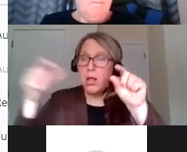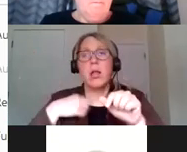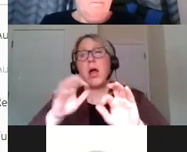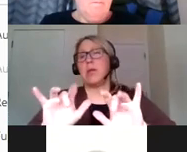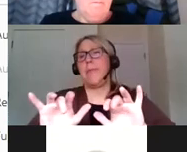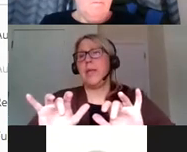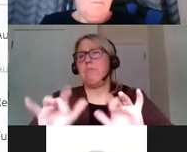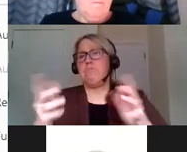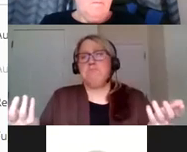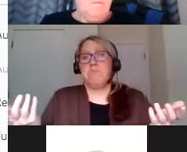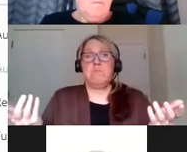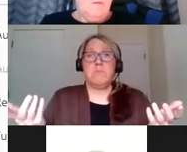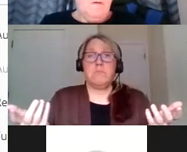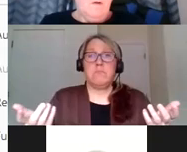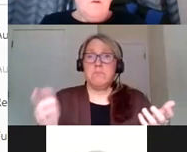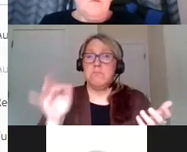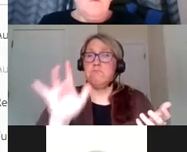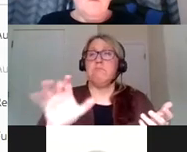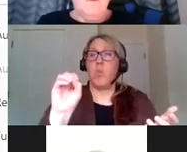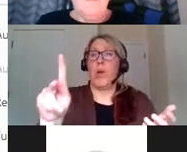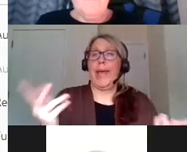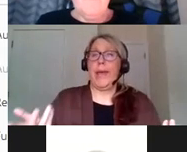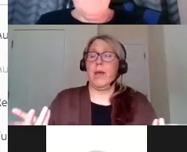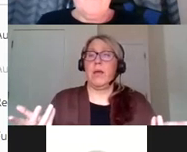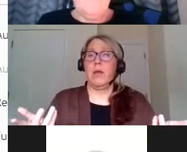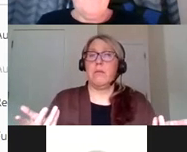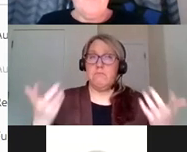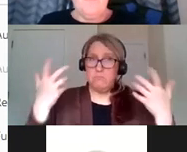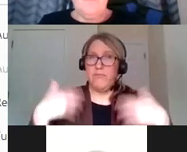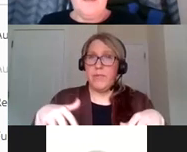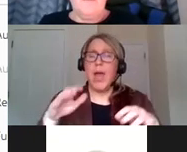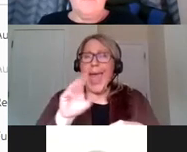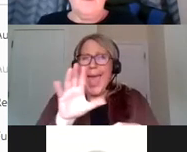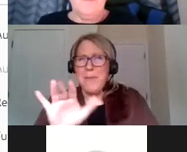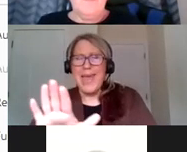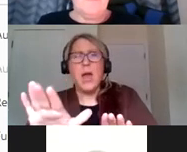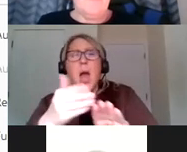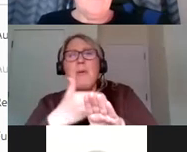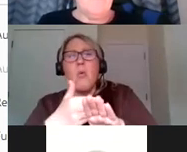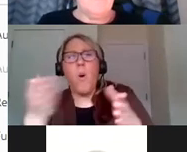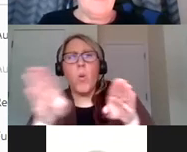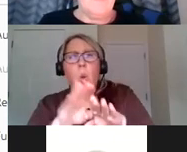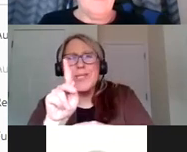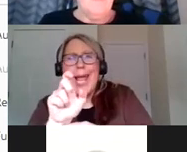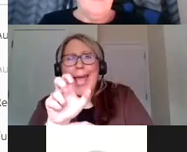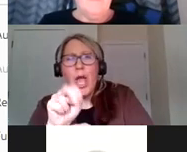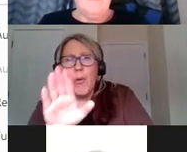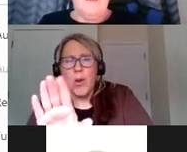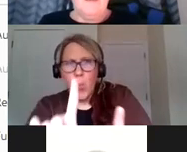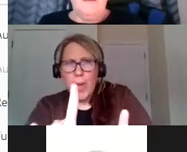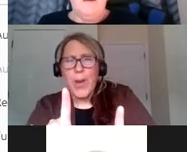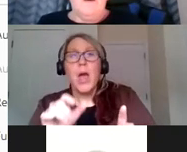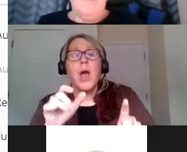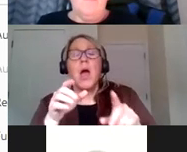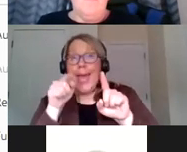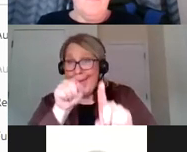in. And then hit OK. And once you do that. Before you close that, Karen, so one of the things that you're going to notice in here is